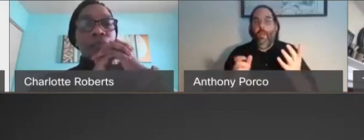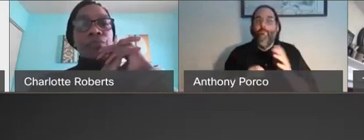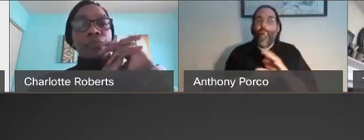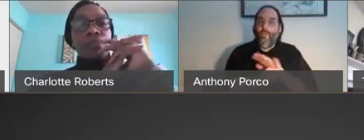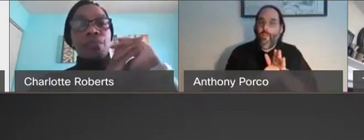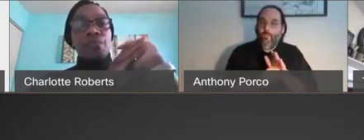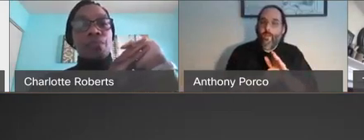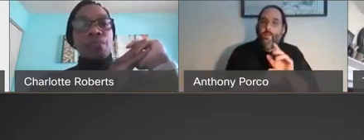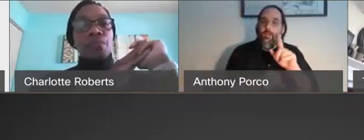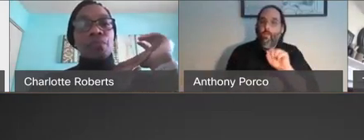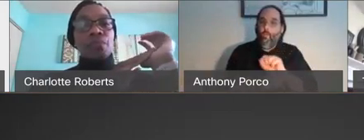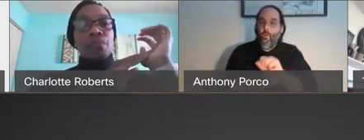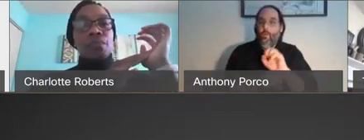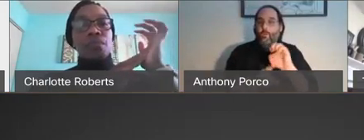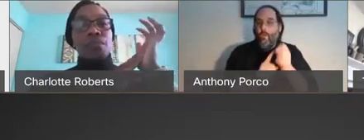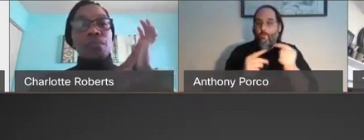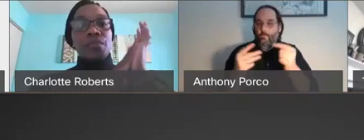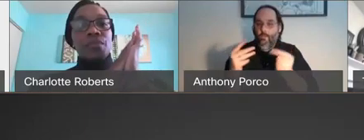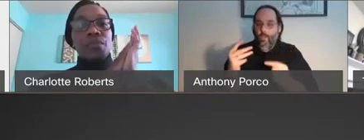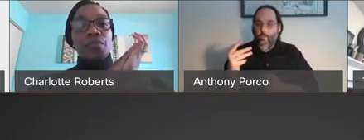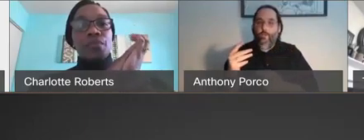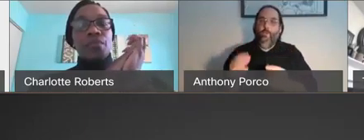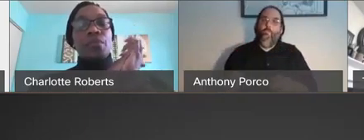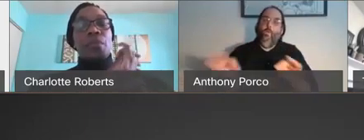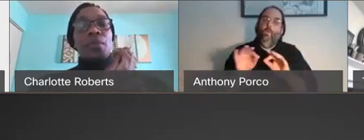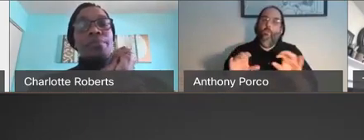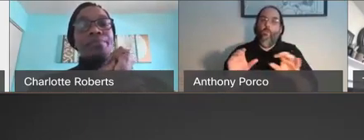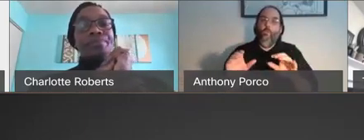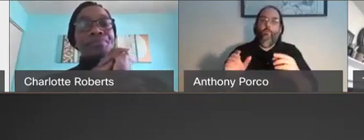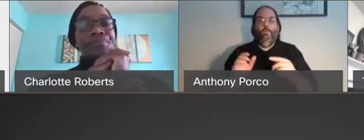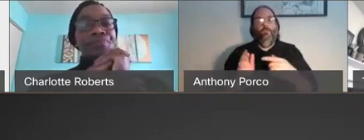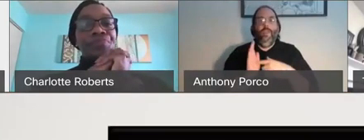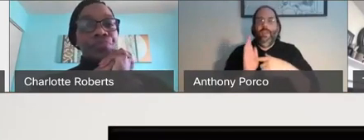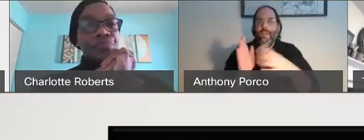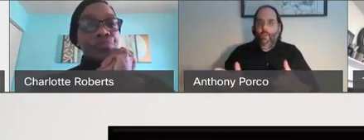telework environment towards several key performance indicators.